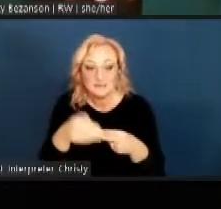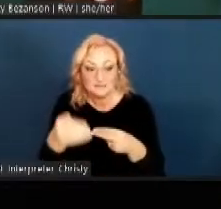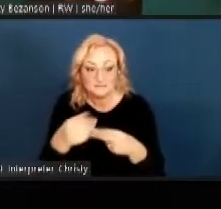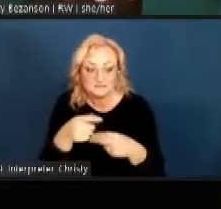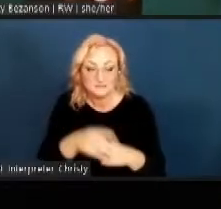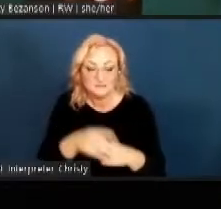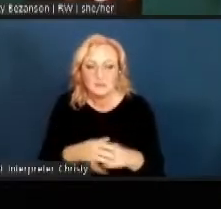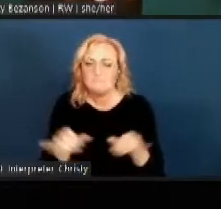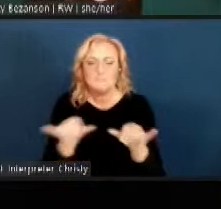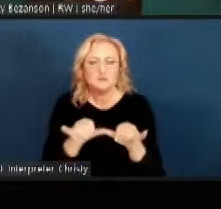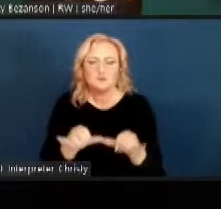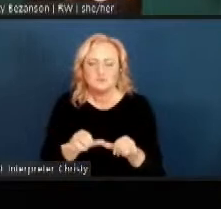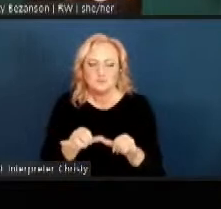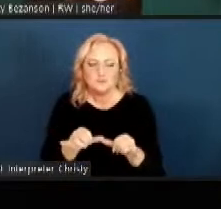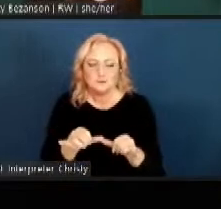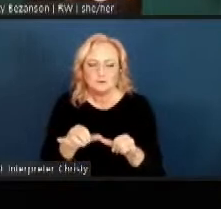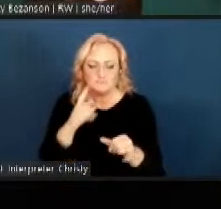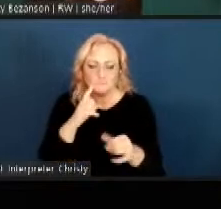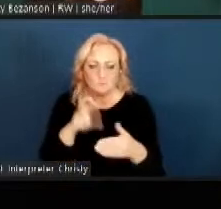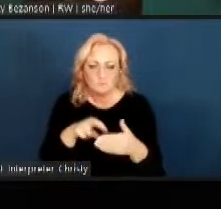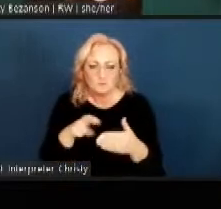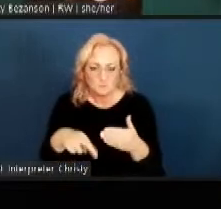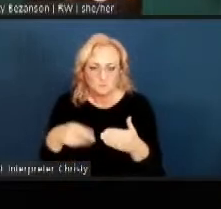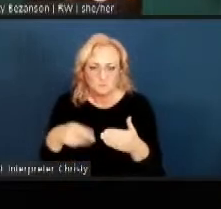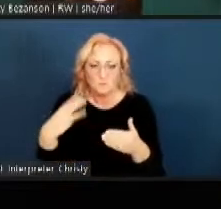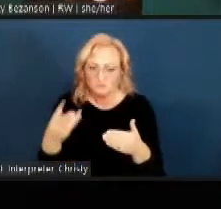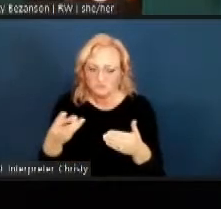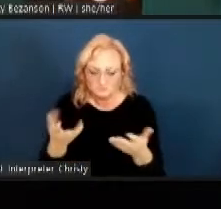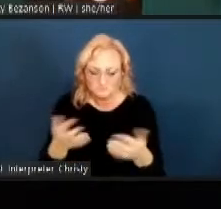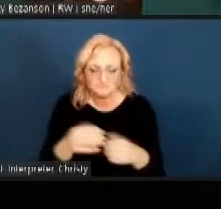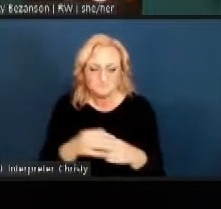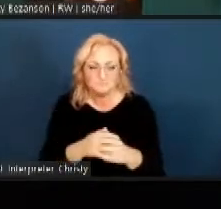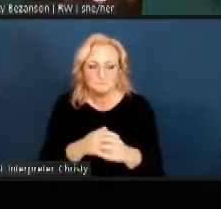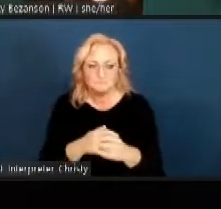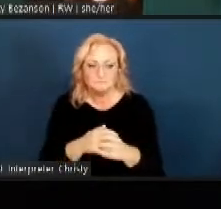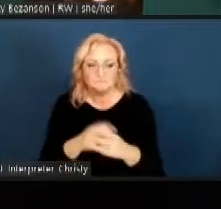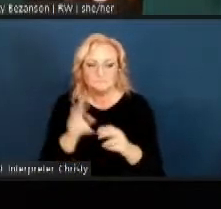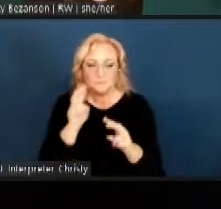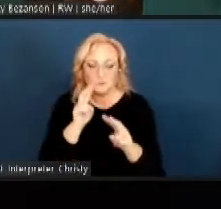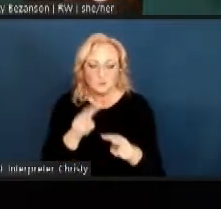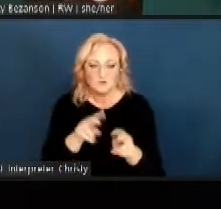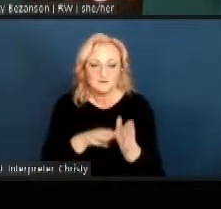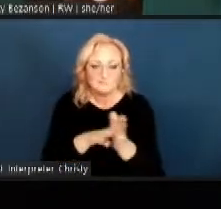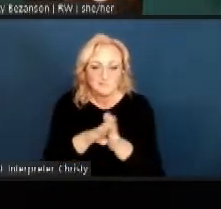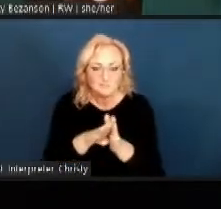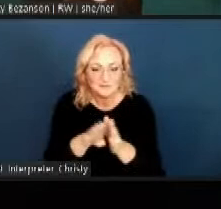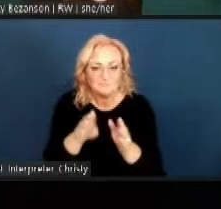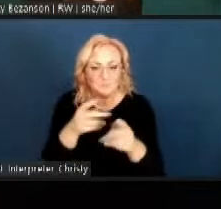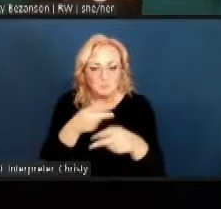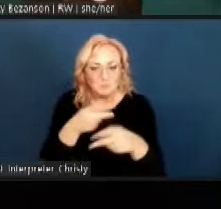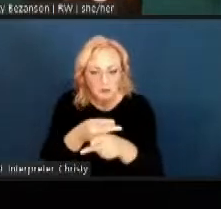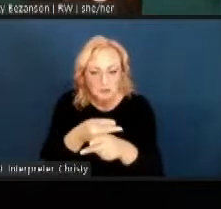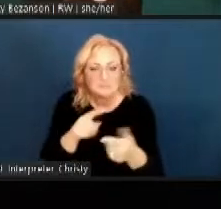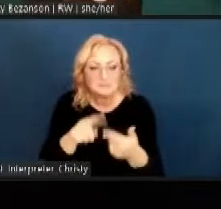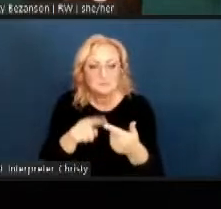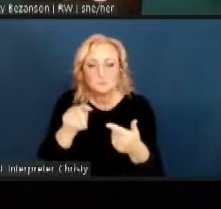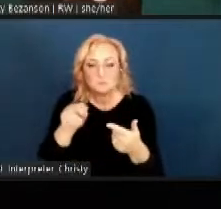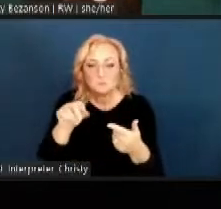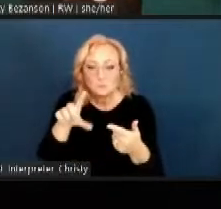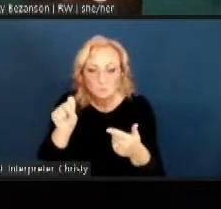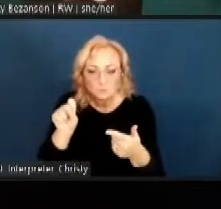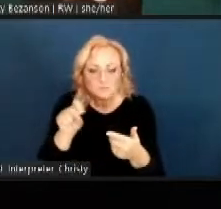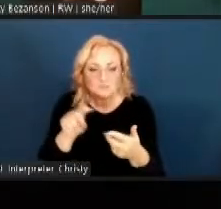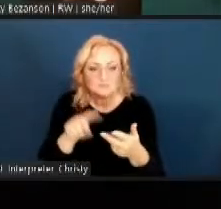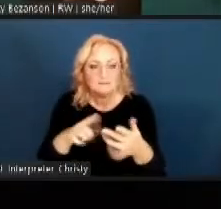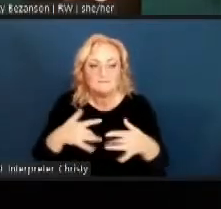to measure for the Results Washington is really looking at the development of the products, the tools, the